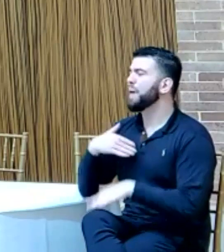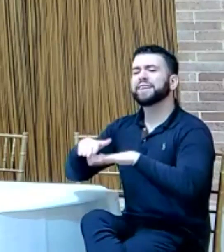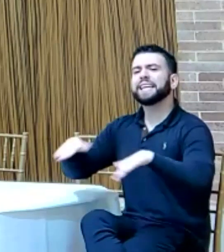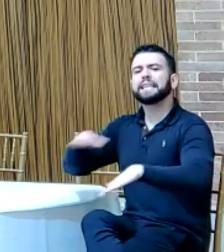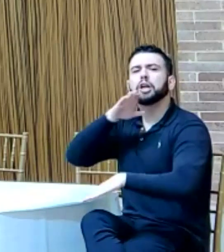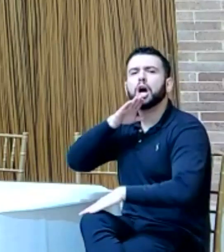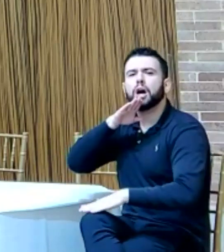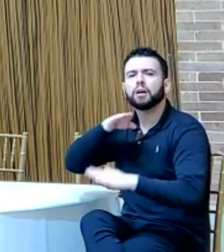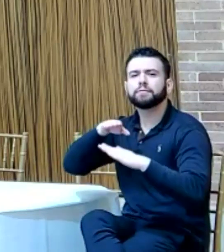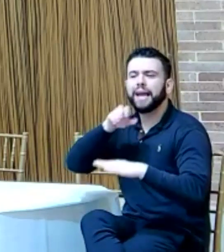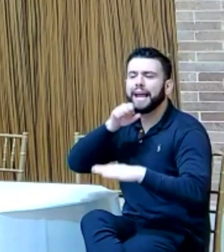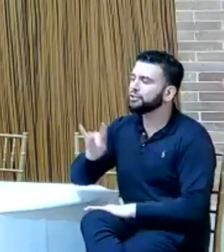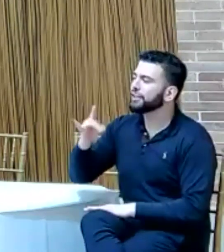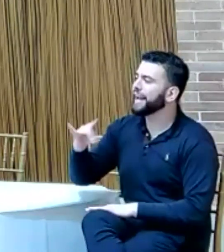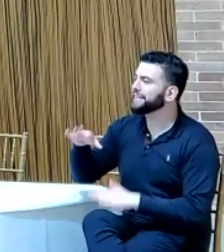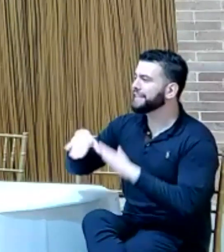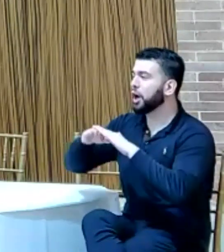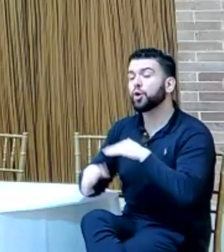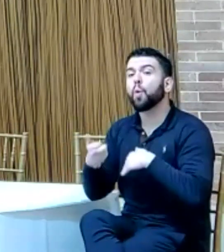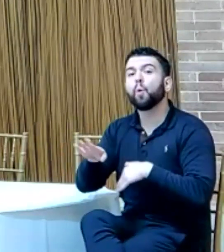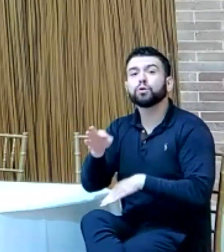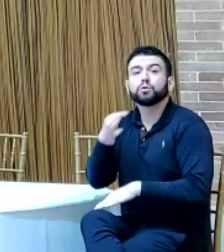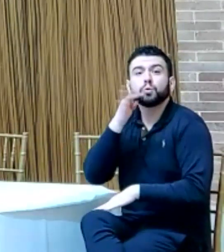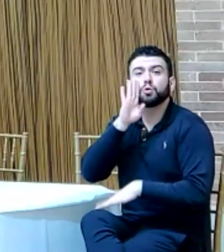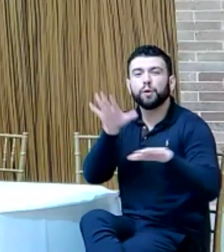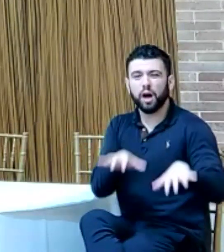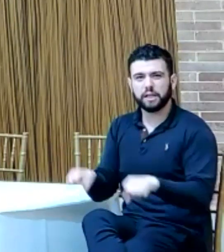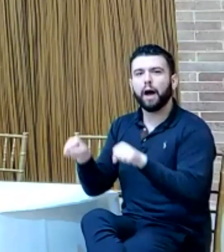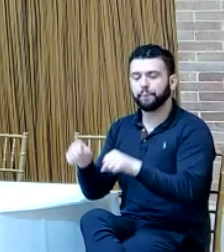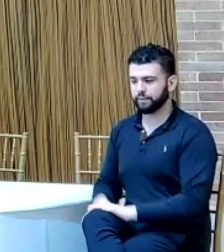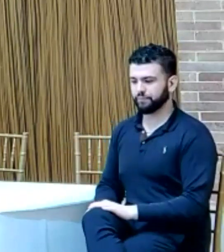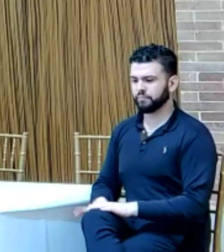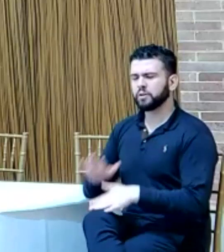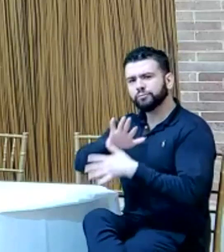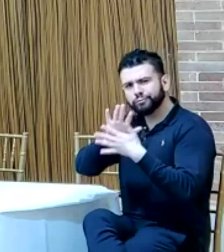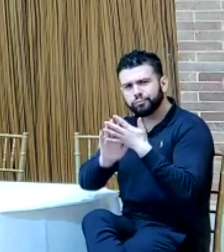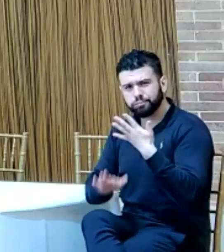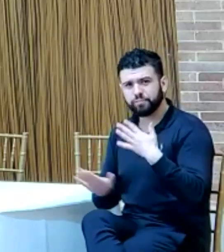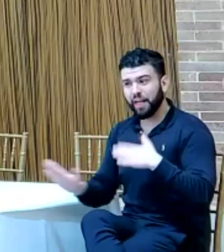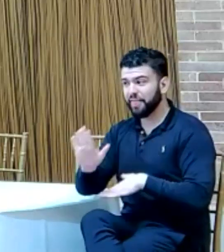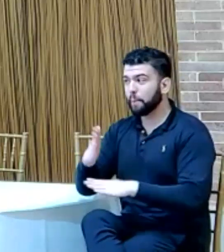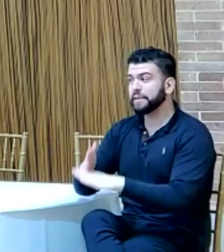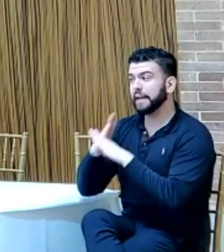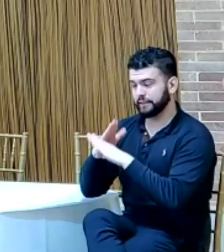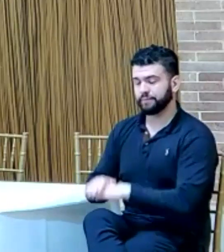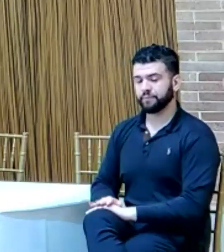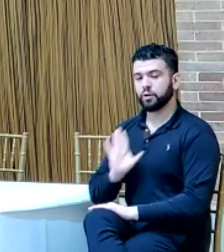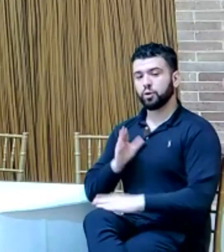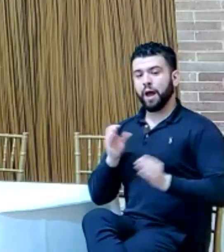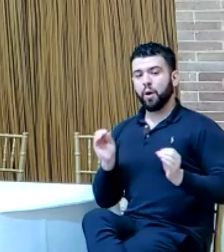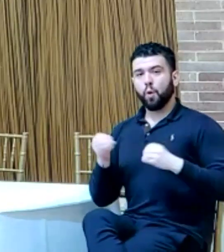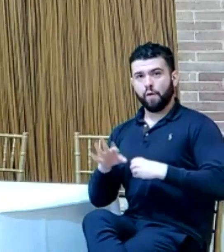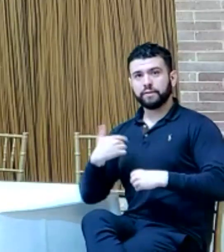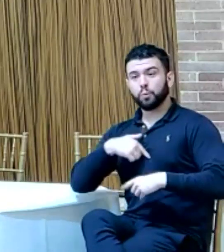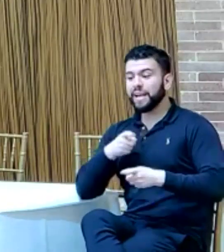18 or they're about to adopt kids under the age of 18 so those are the seven protected classes and so our office handled a case that was